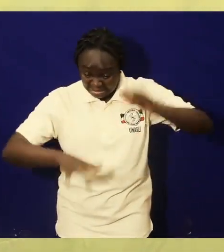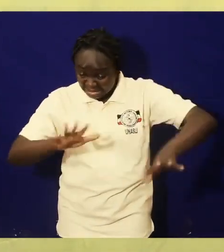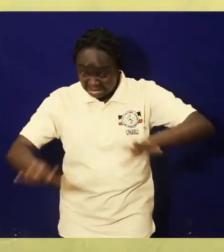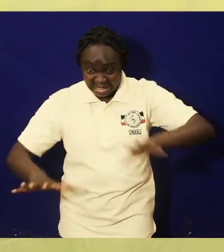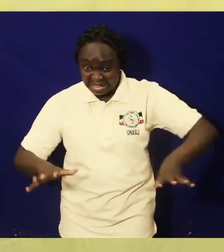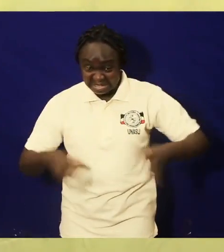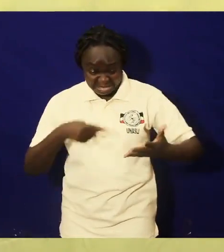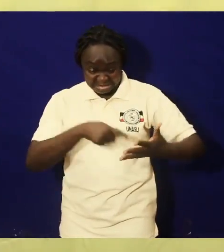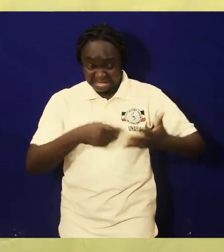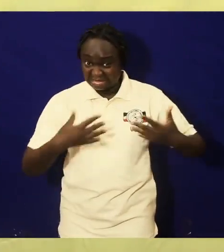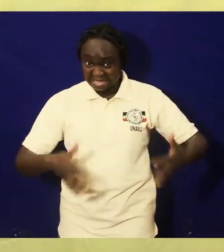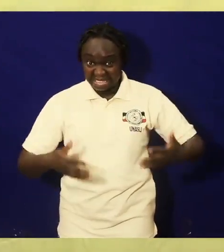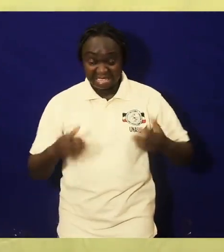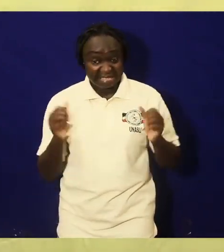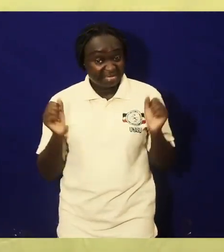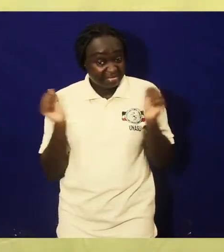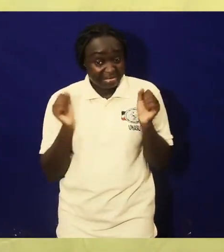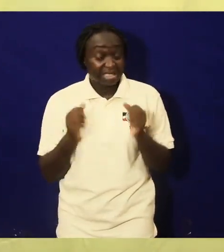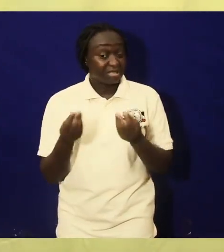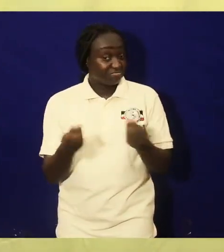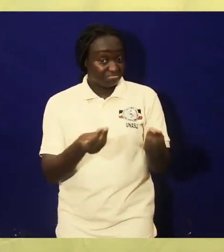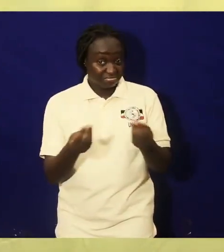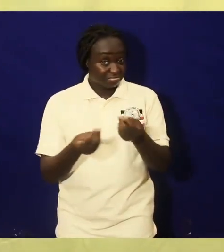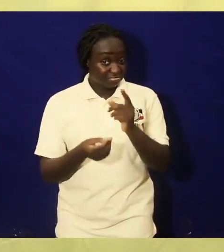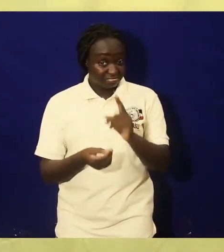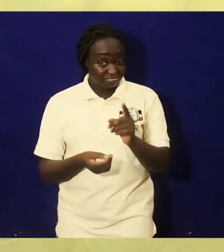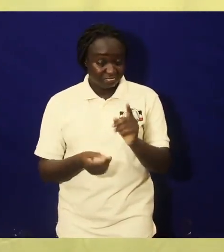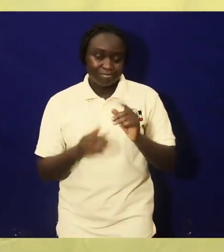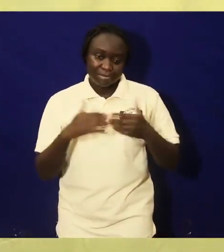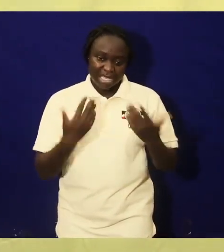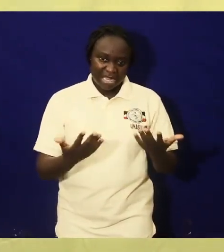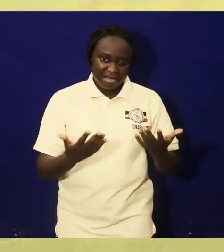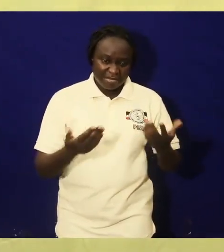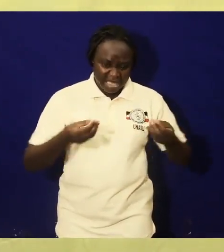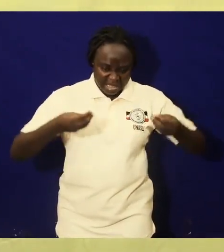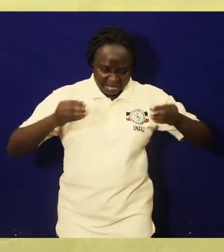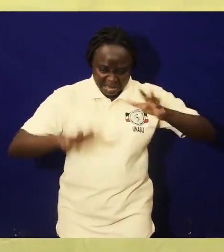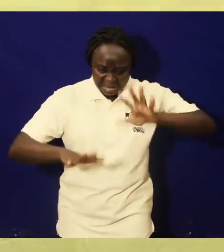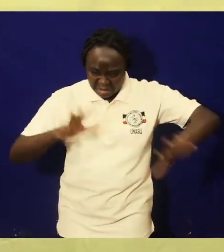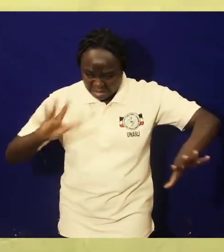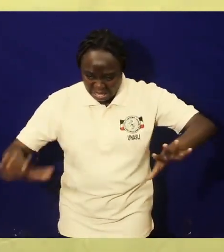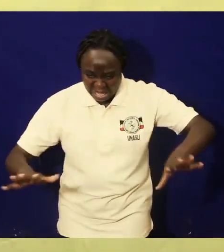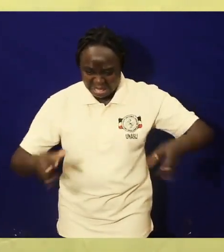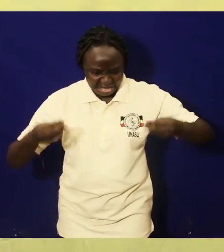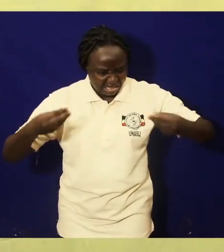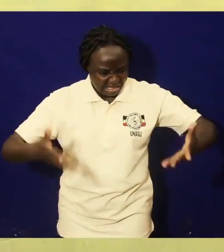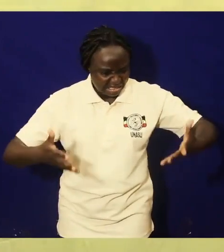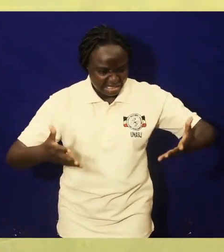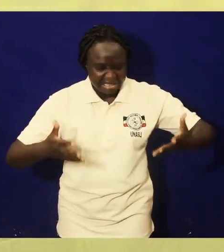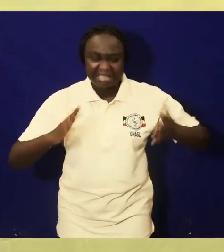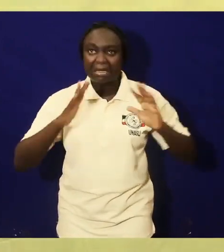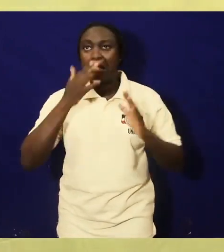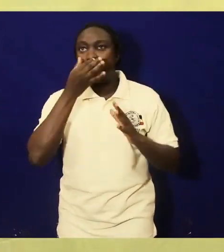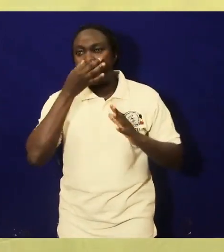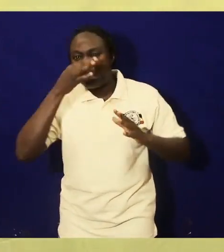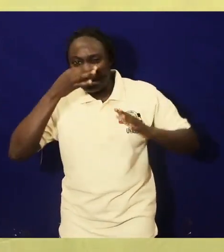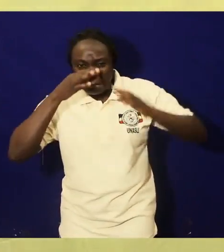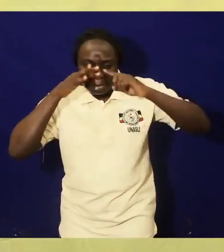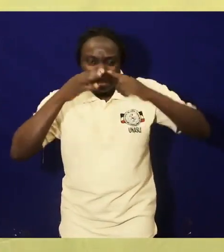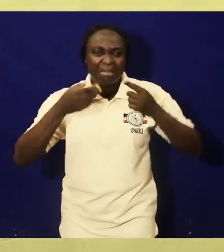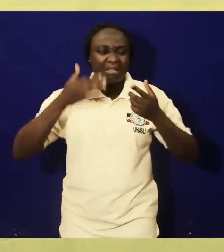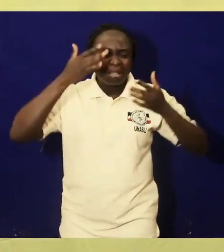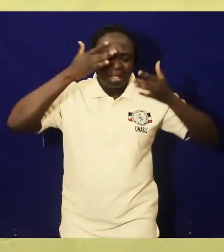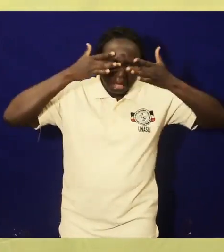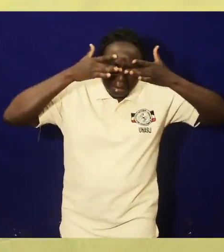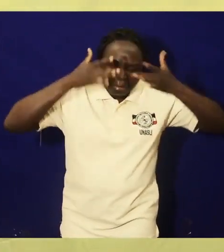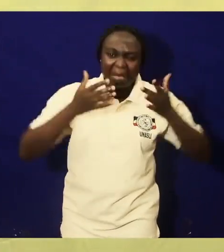the hands and in the fingers. So when your hands have the virus and you touch your nose